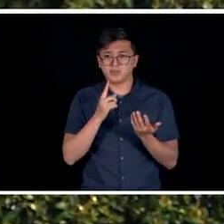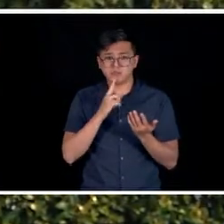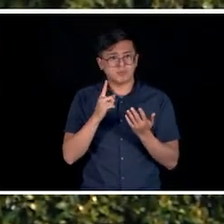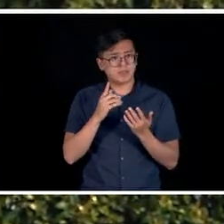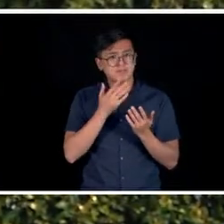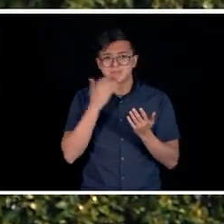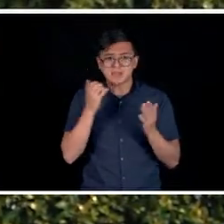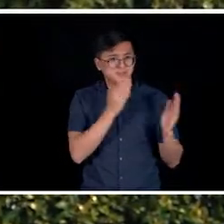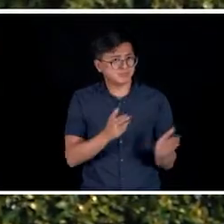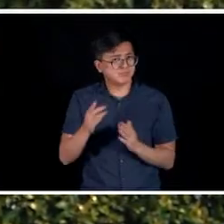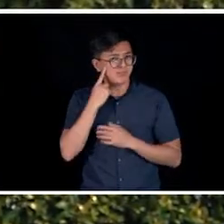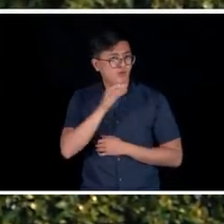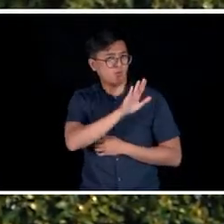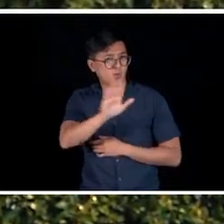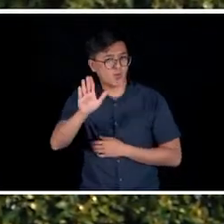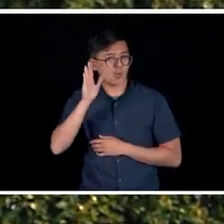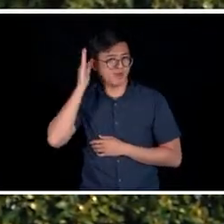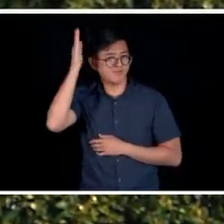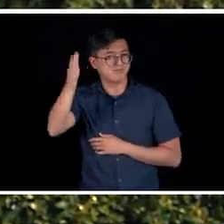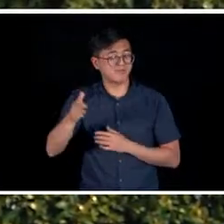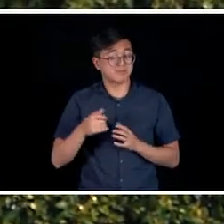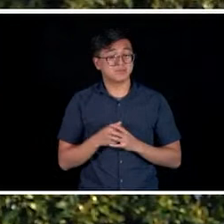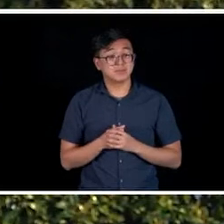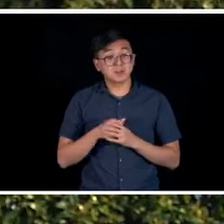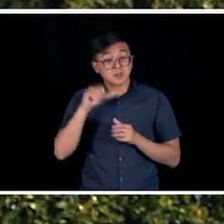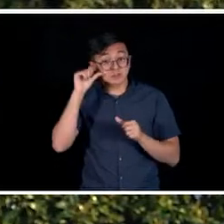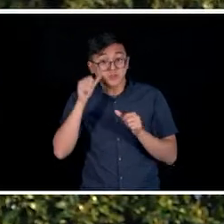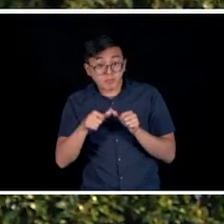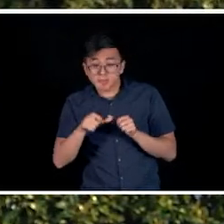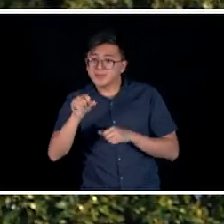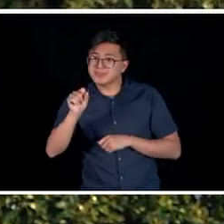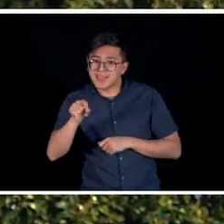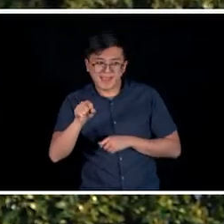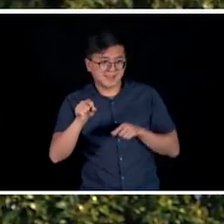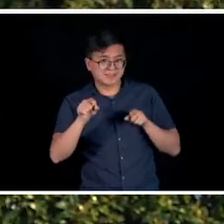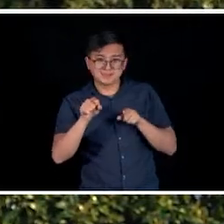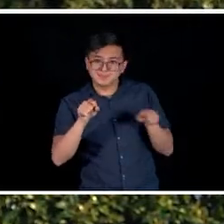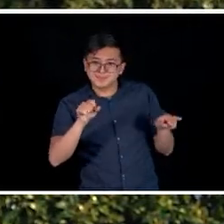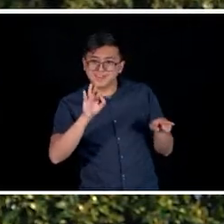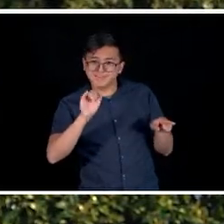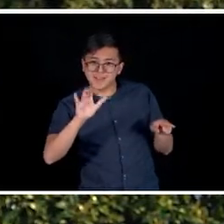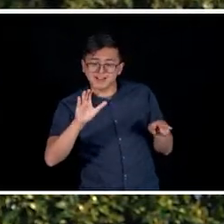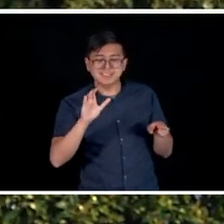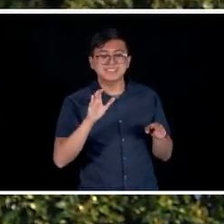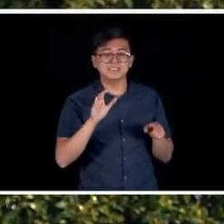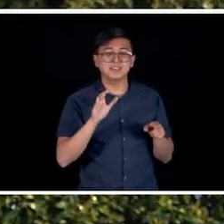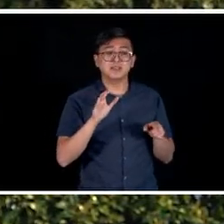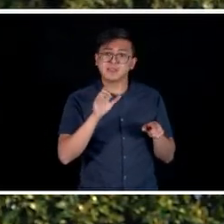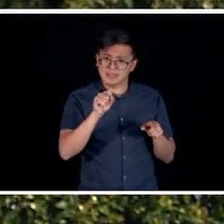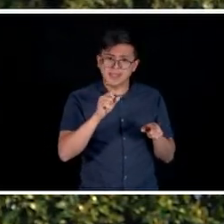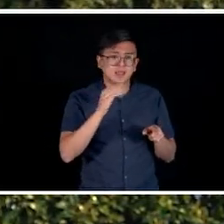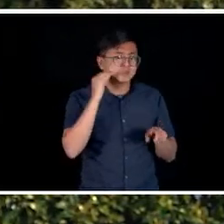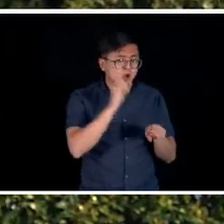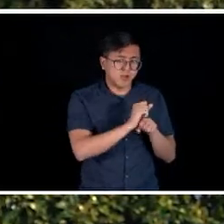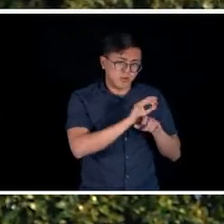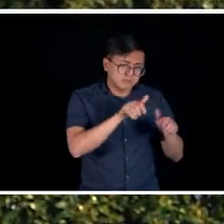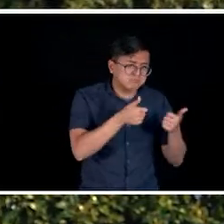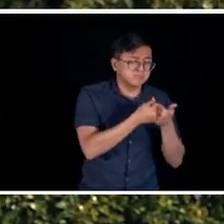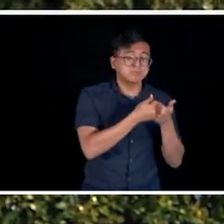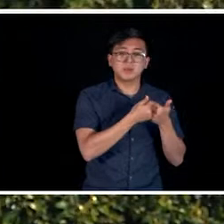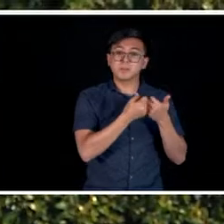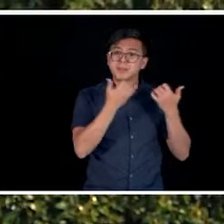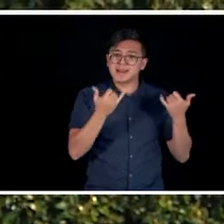future. So remember the faculty. Yes, those homework assignments were challenging, but you're well prepared for the next